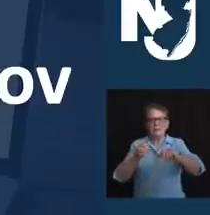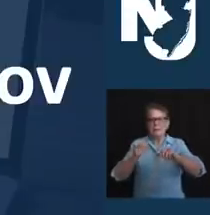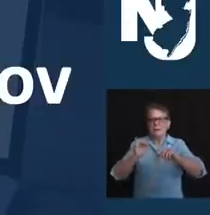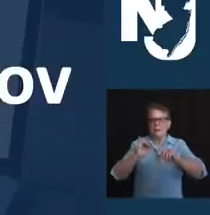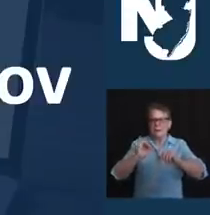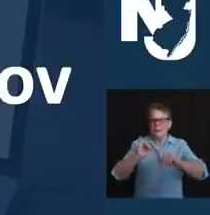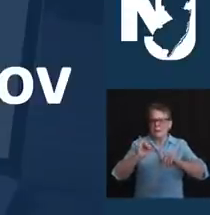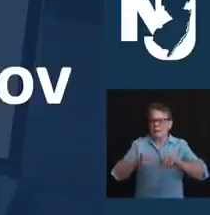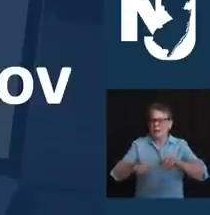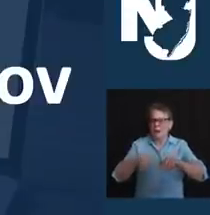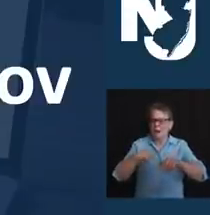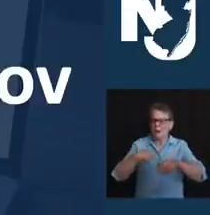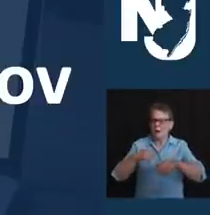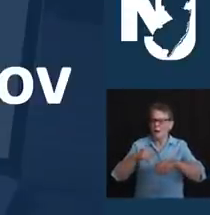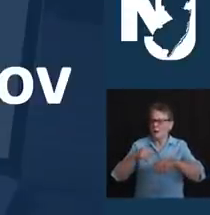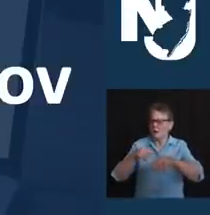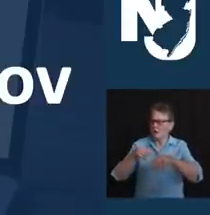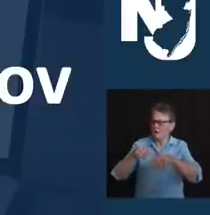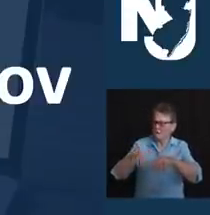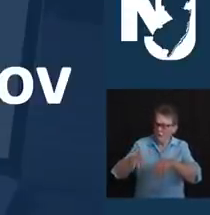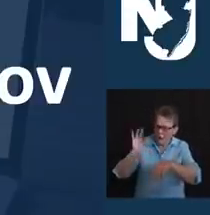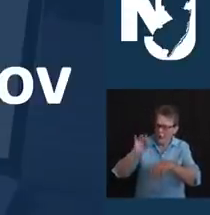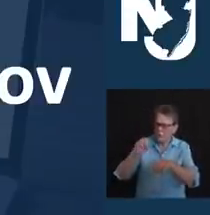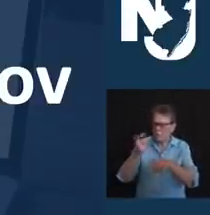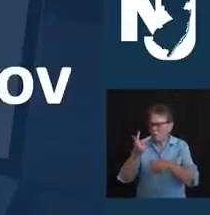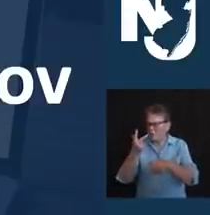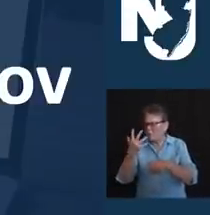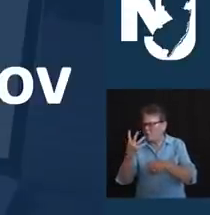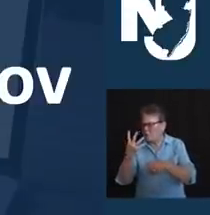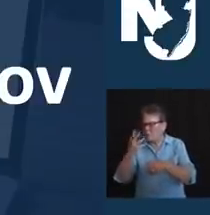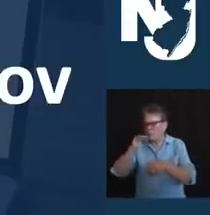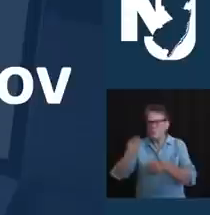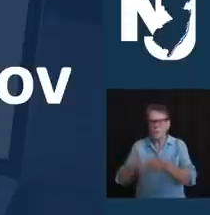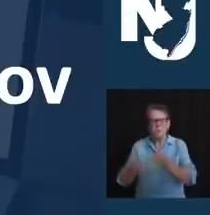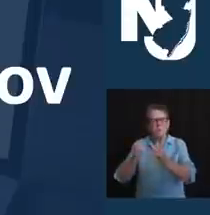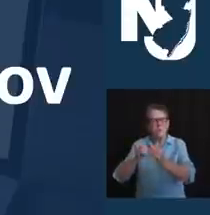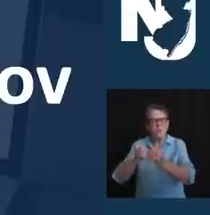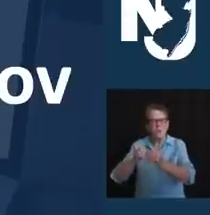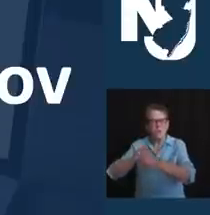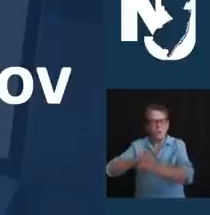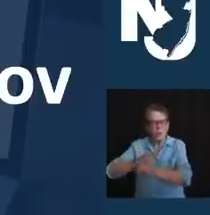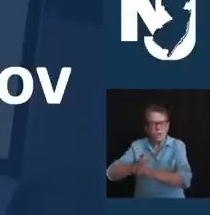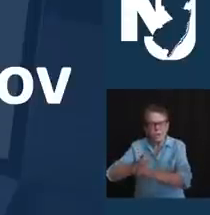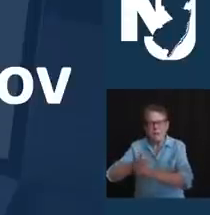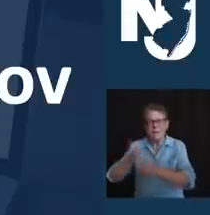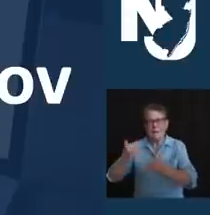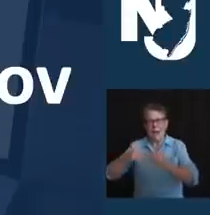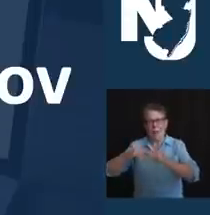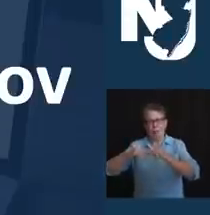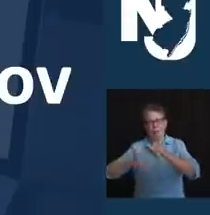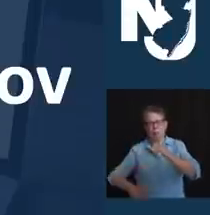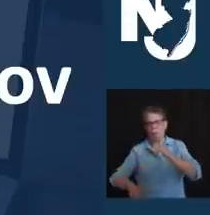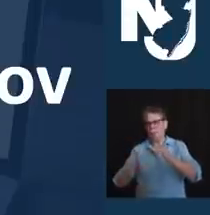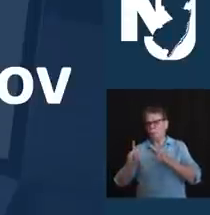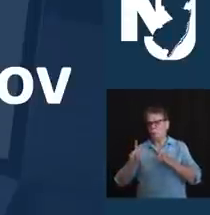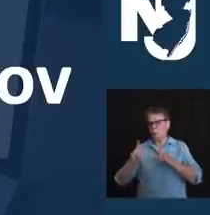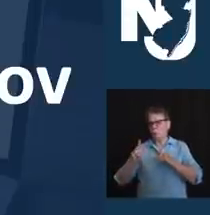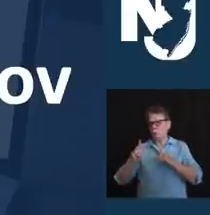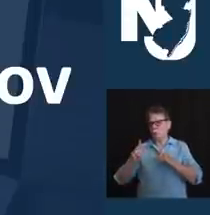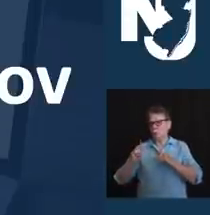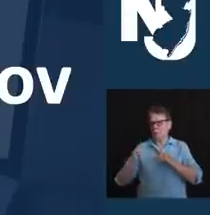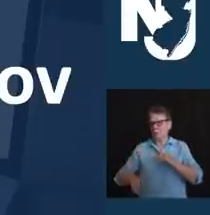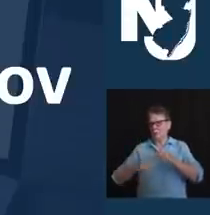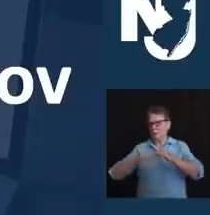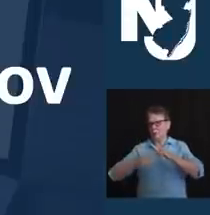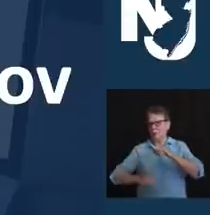positivity, plus or minus 2%. Every indicator, ICU beds, ventilator counts, our CALI